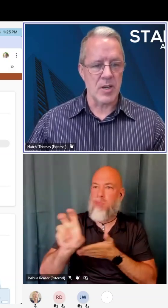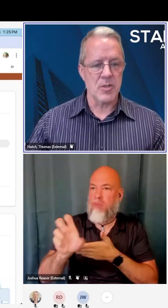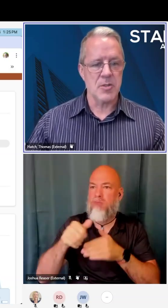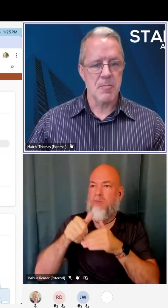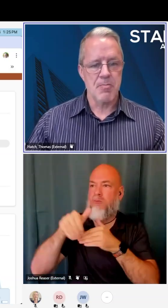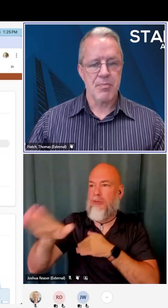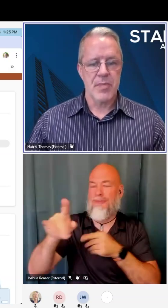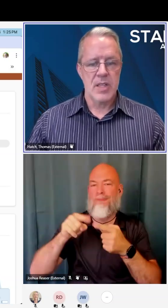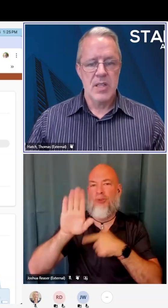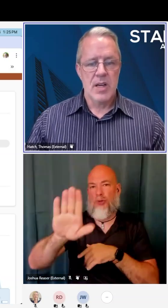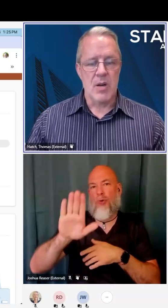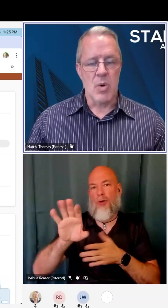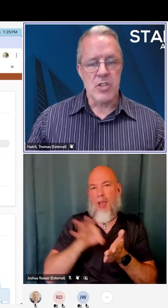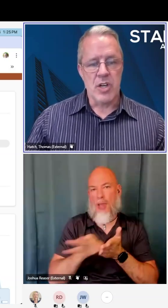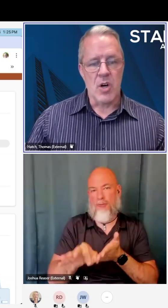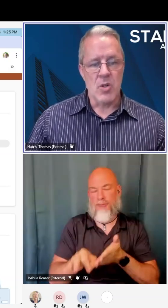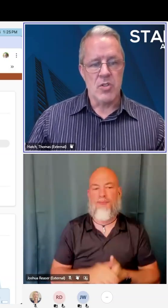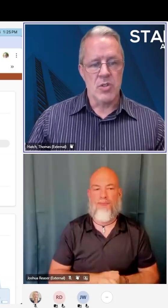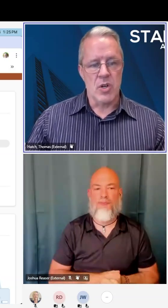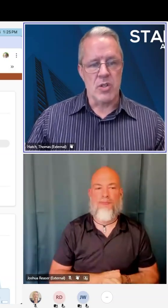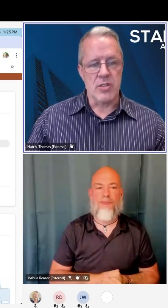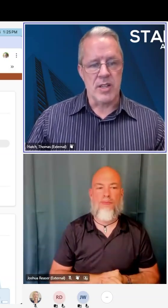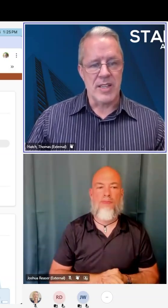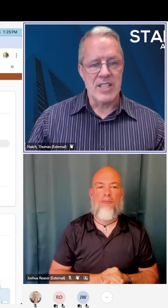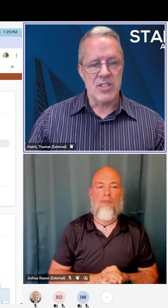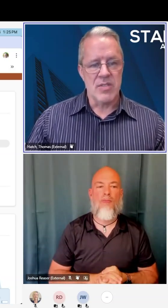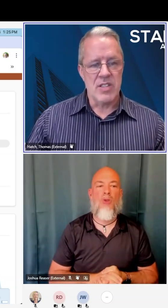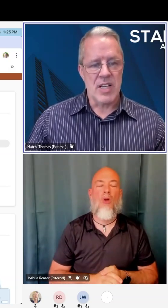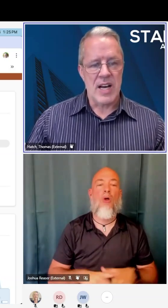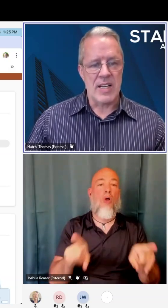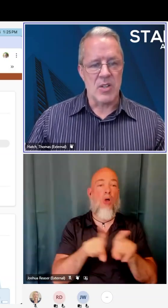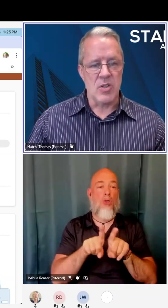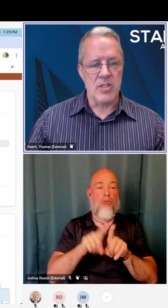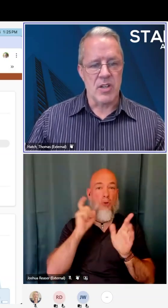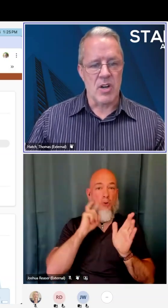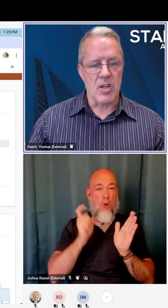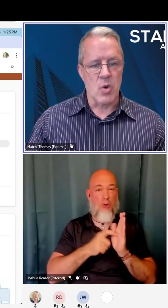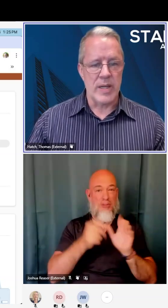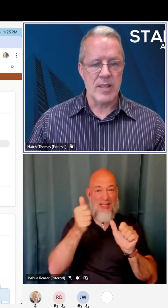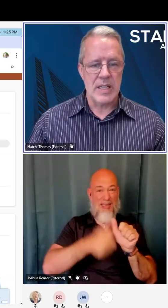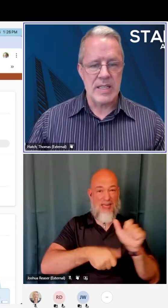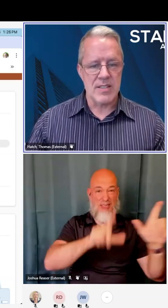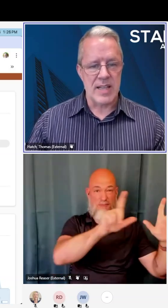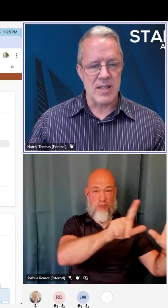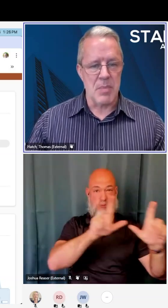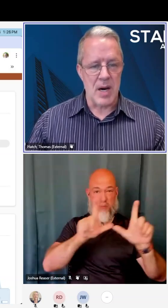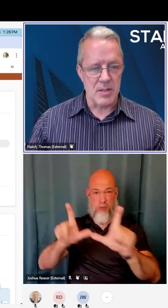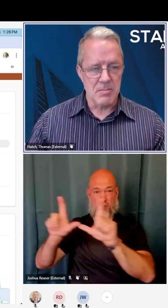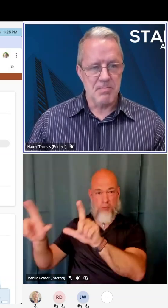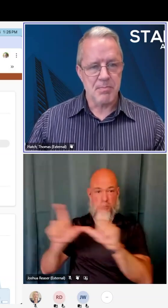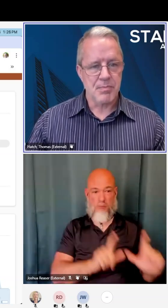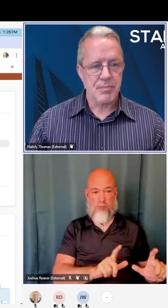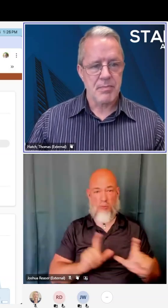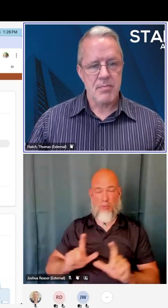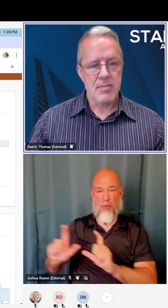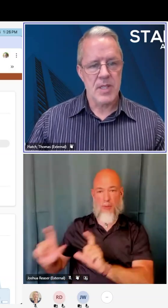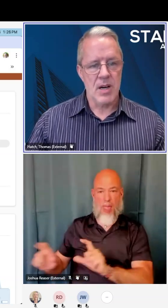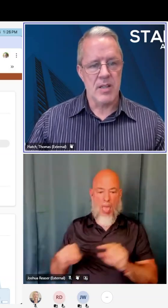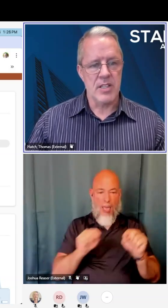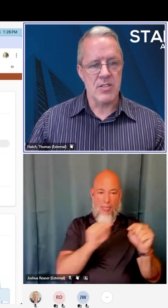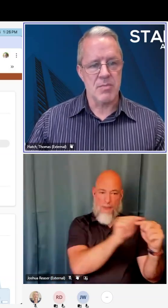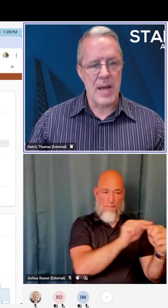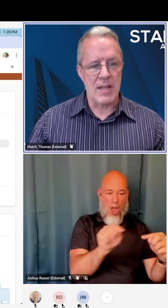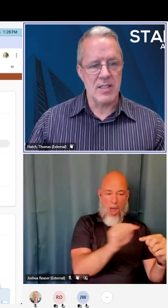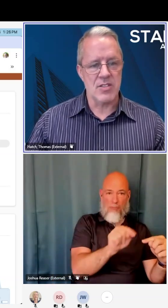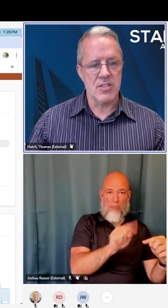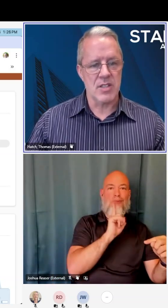your account. I want you to also notice that on each of these tiles, there are quick links at the bottom.